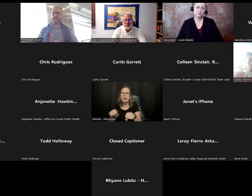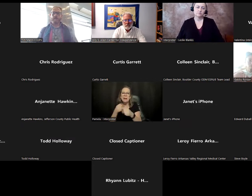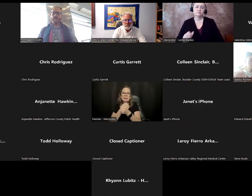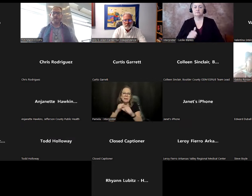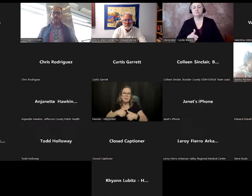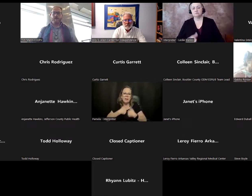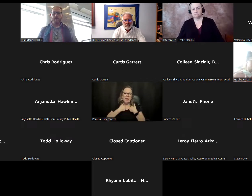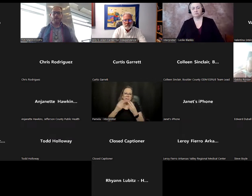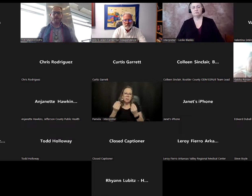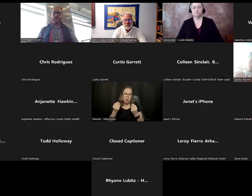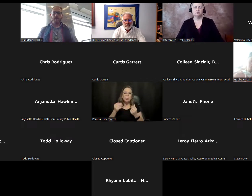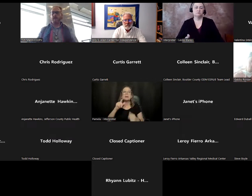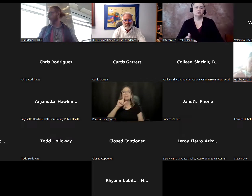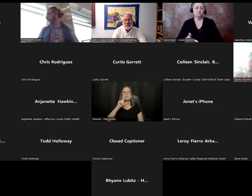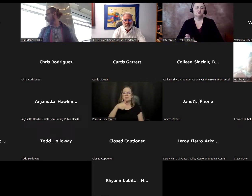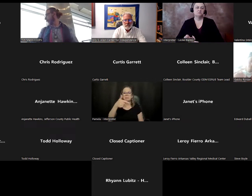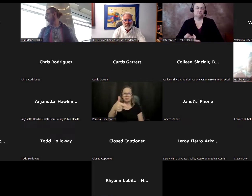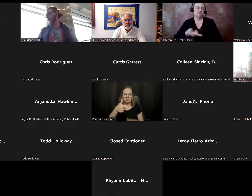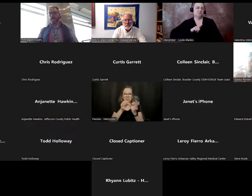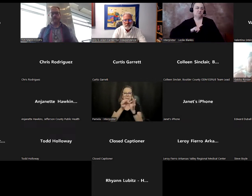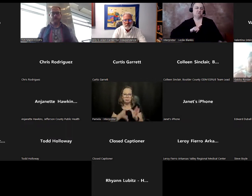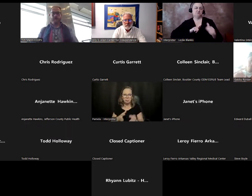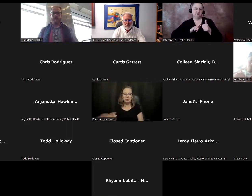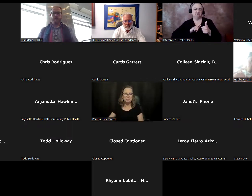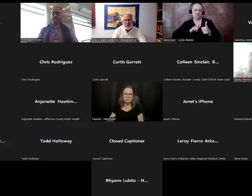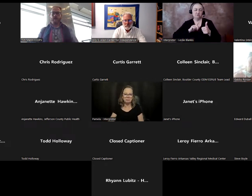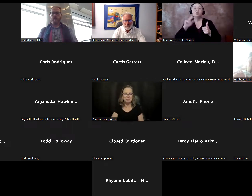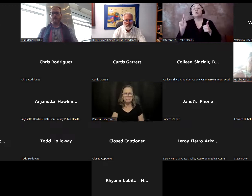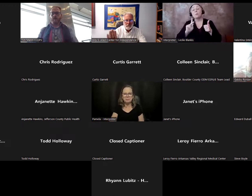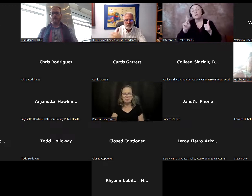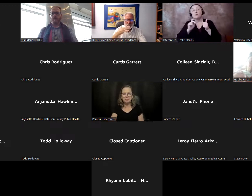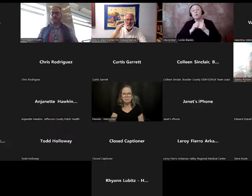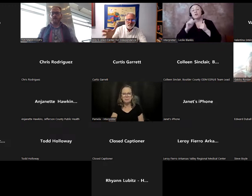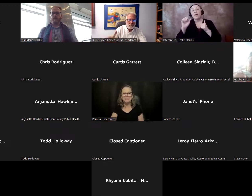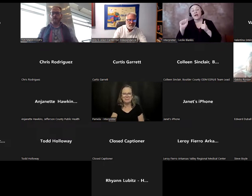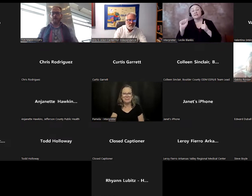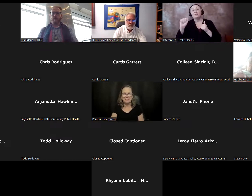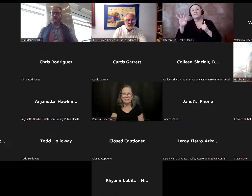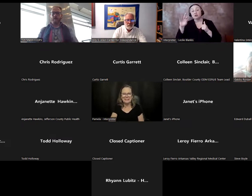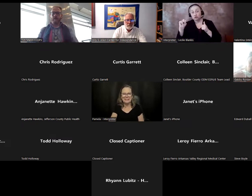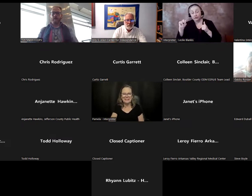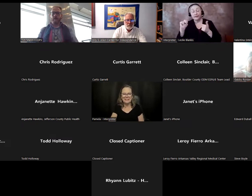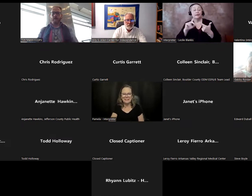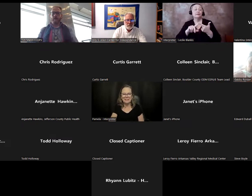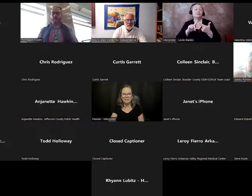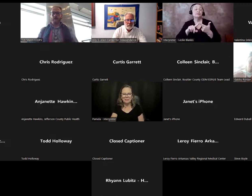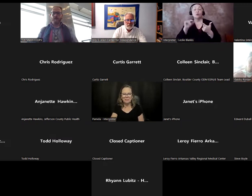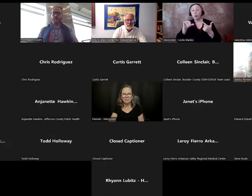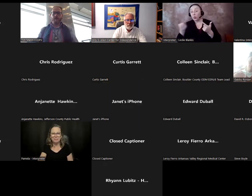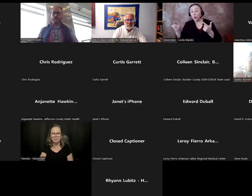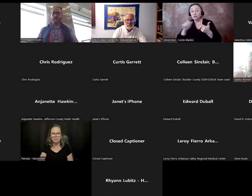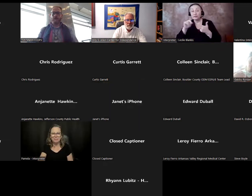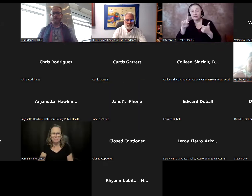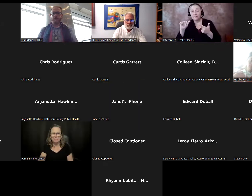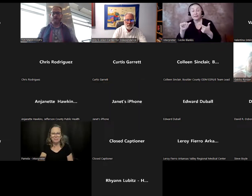property of people with access and functioning, people with disability, those who need access to resources in order to